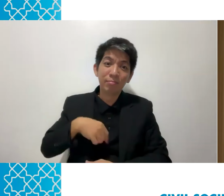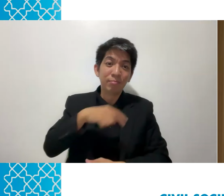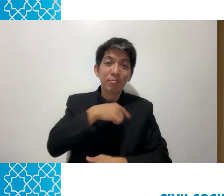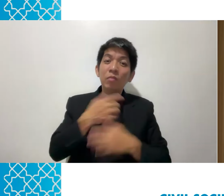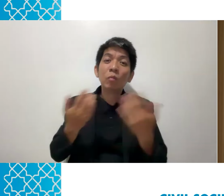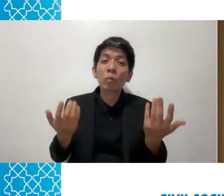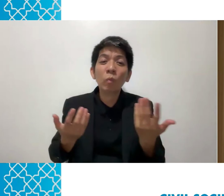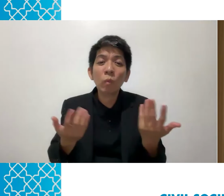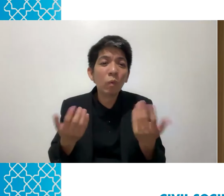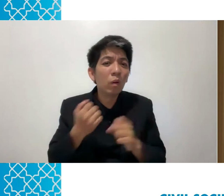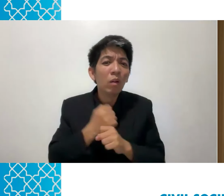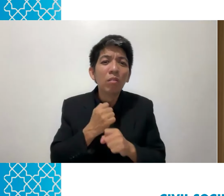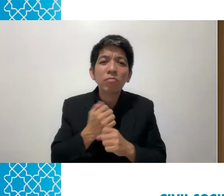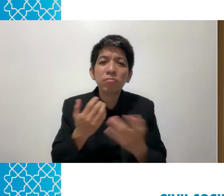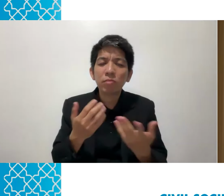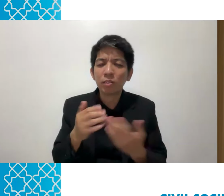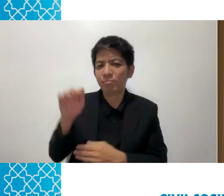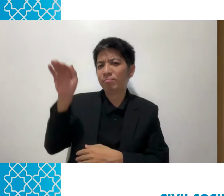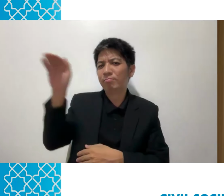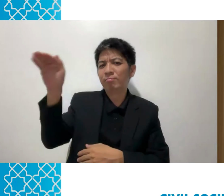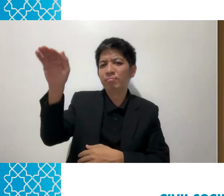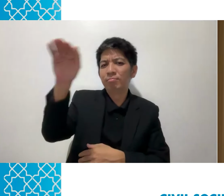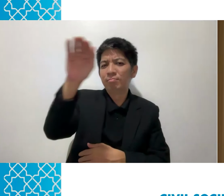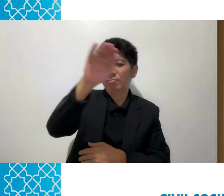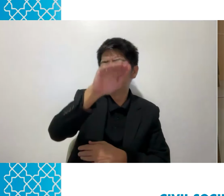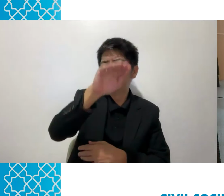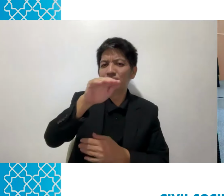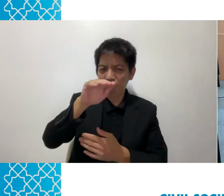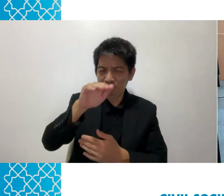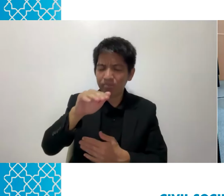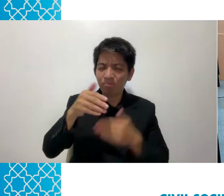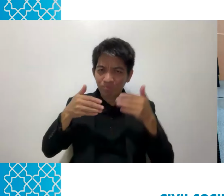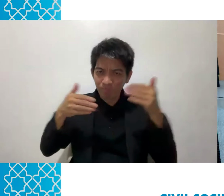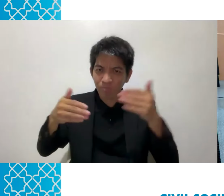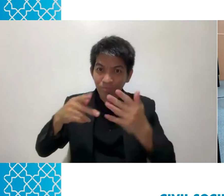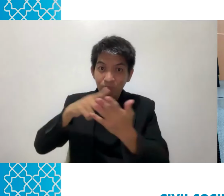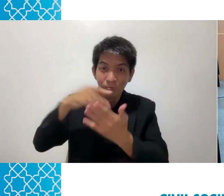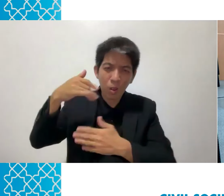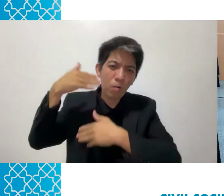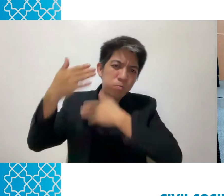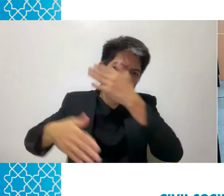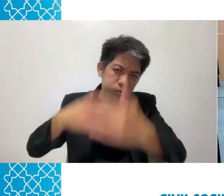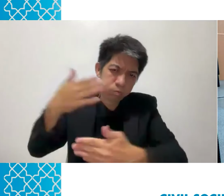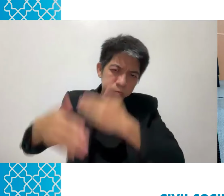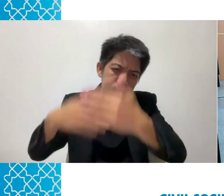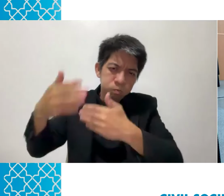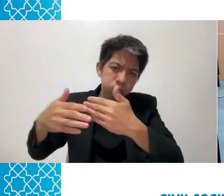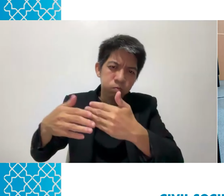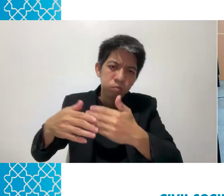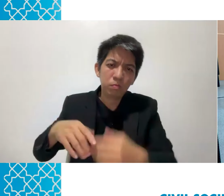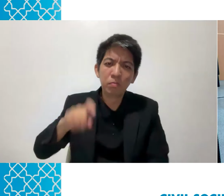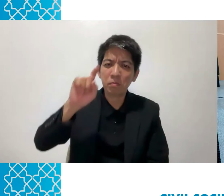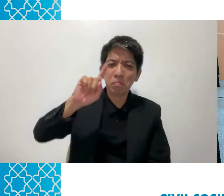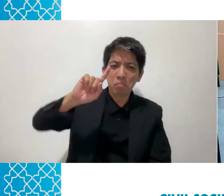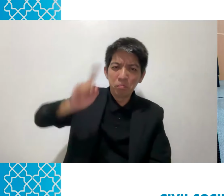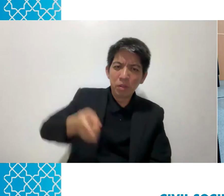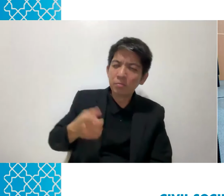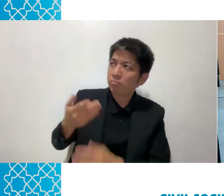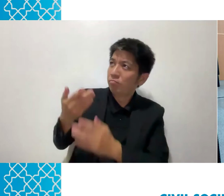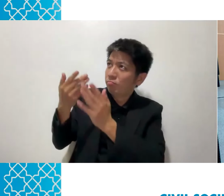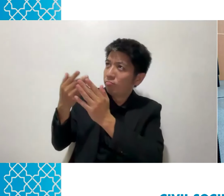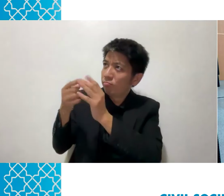of programs that will overcome the limitations or show the justification. We have one